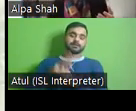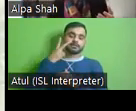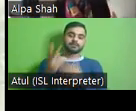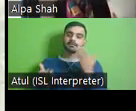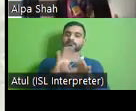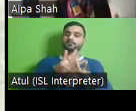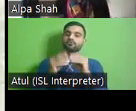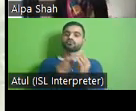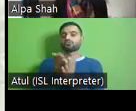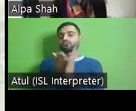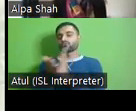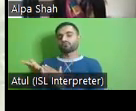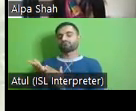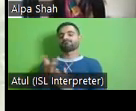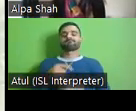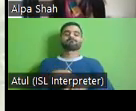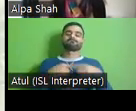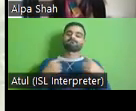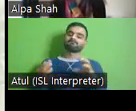all the way to the bottom.